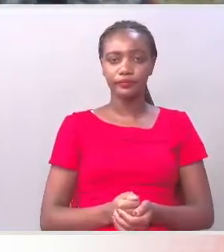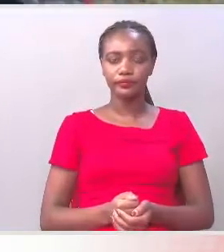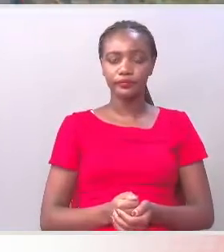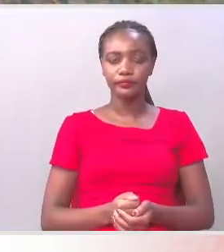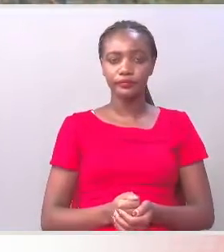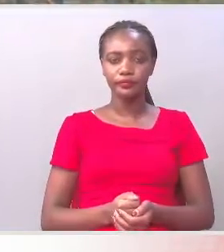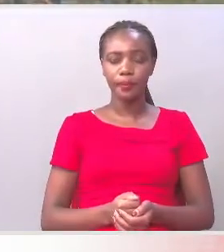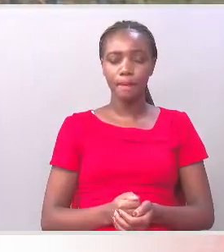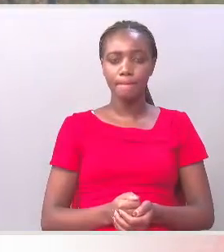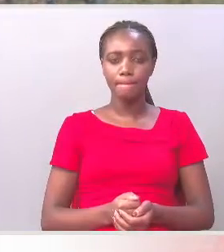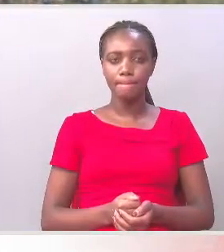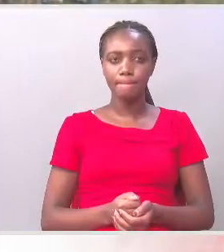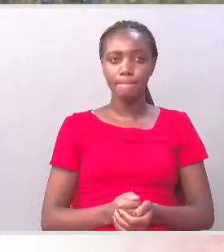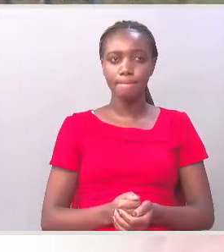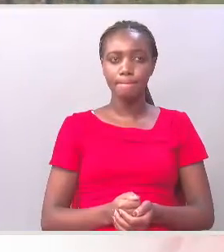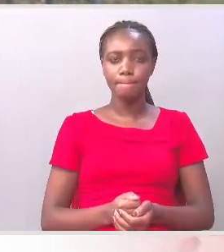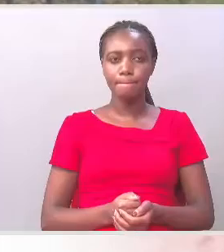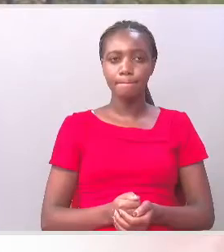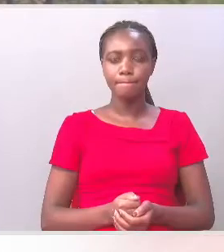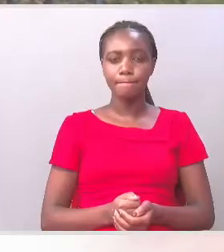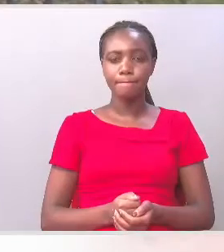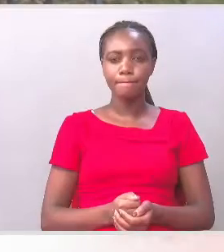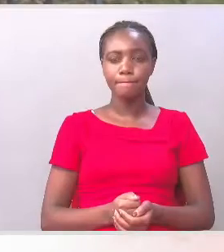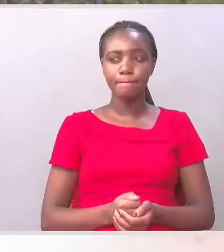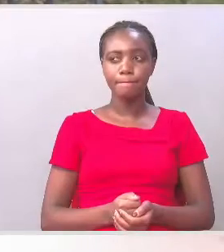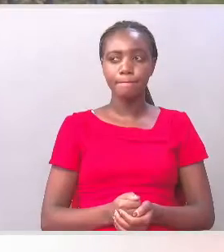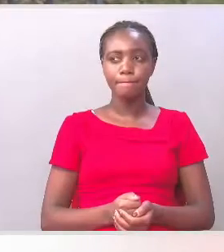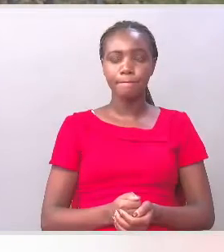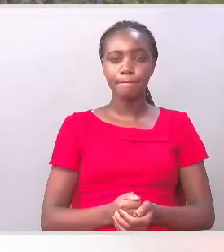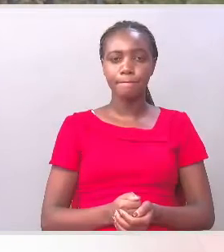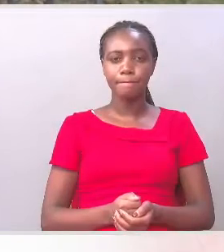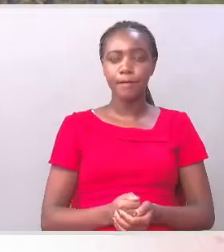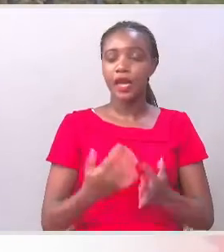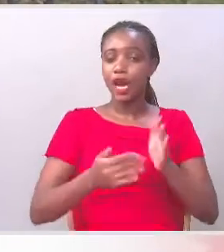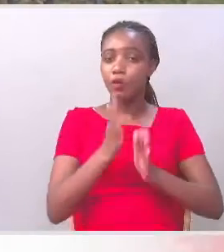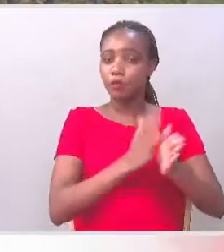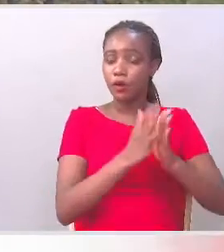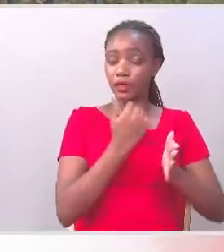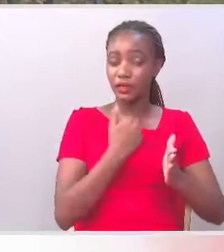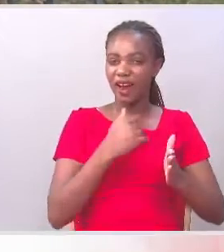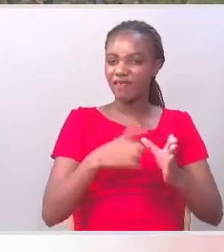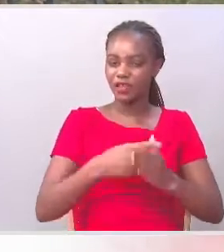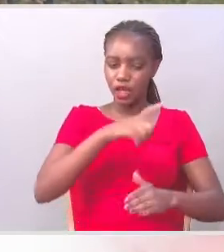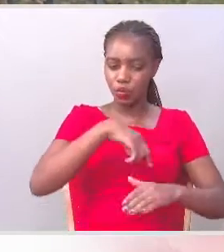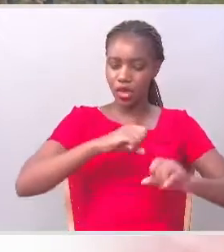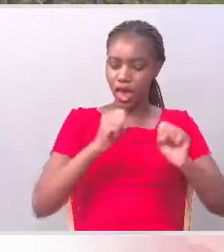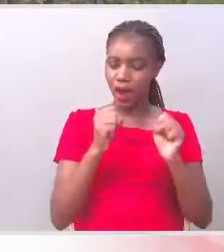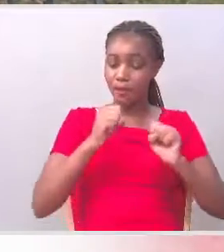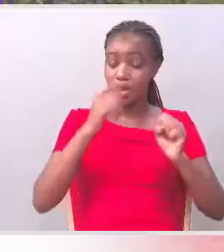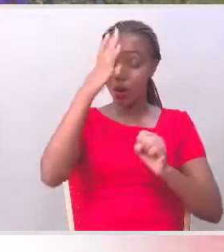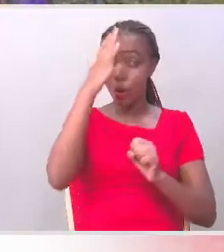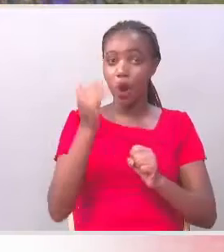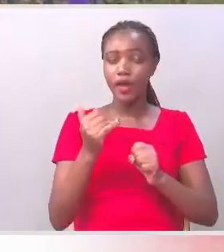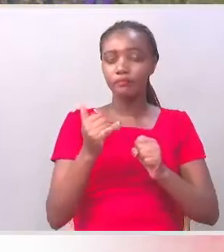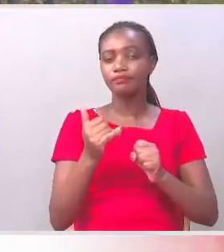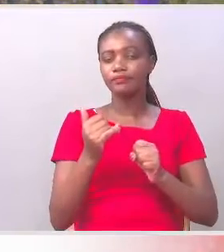December. And all a good rally, well organized, as RSC always do. So yeah, just happy to be at the end, and hopefully we